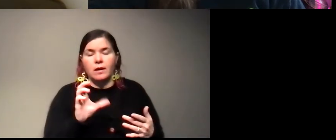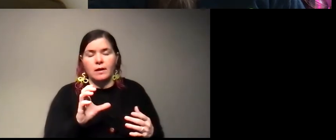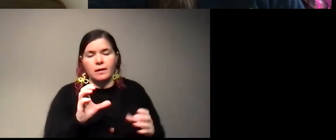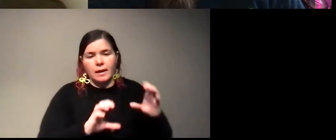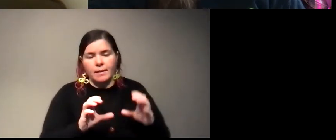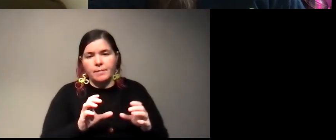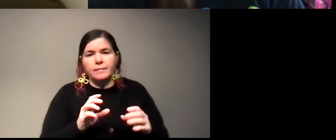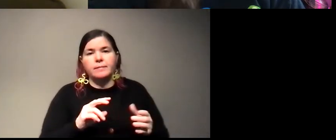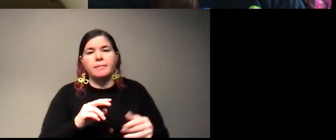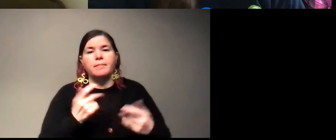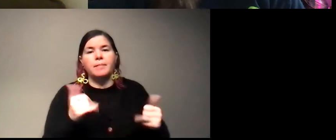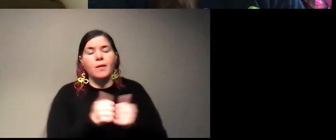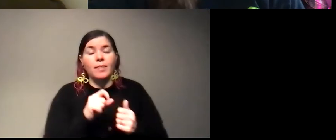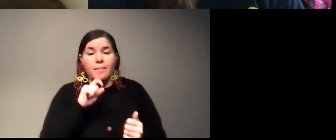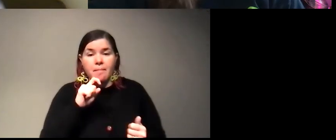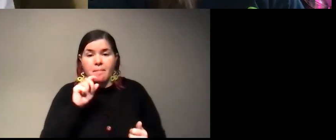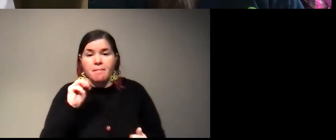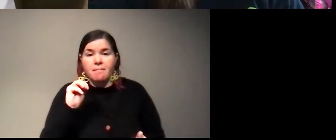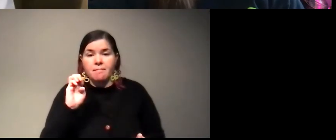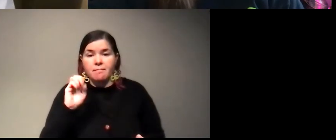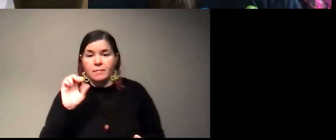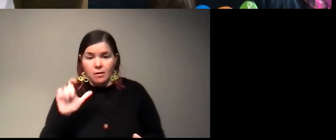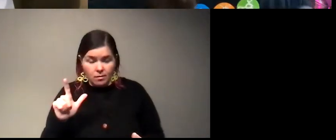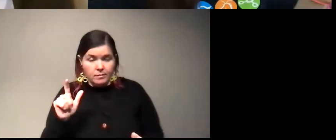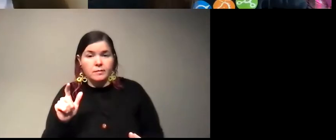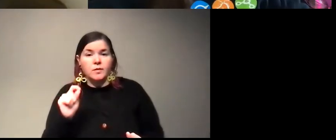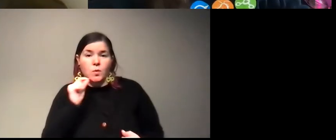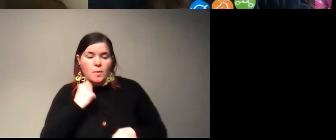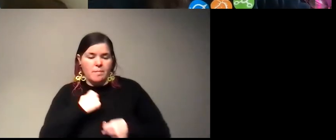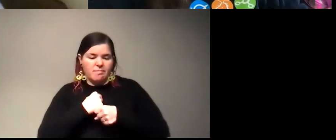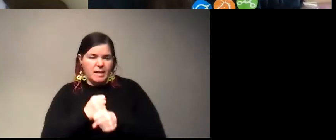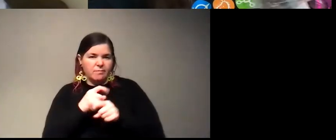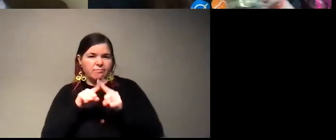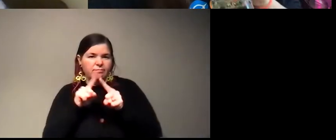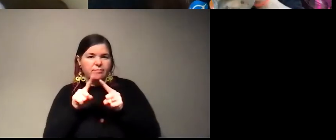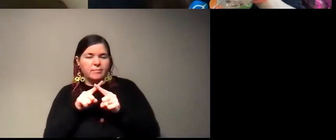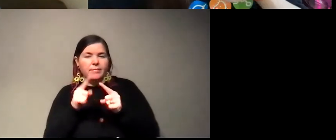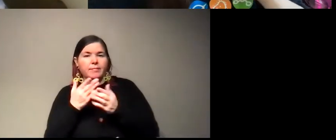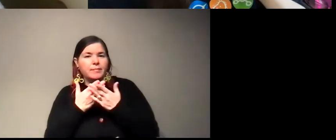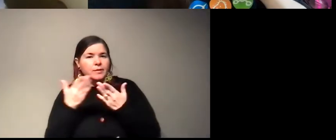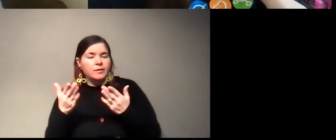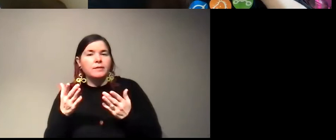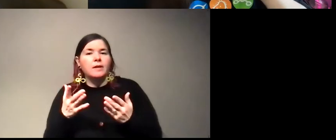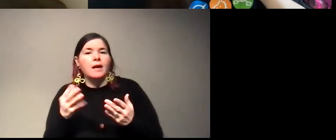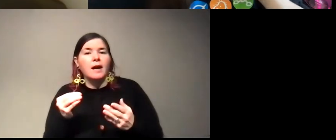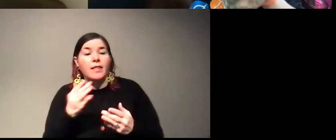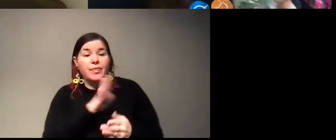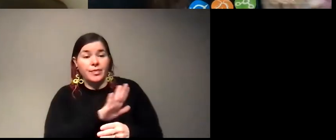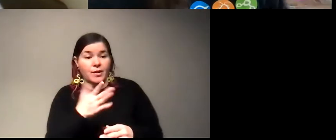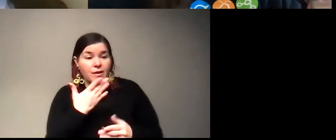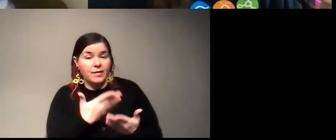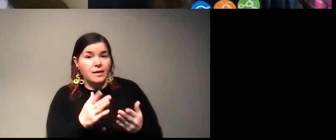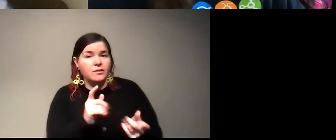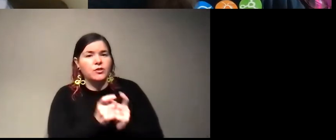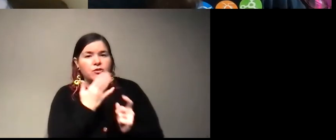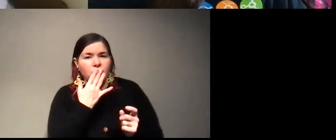play with metals. They're really cool. So they make a lot of materials, and a lot of their things change colors. So I was